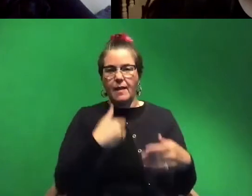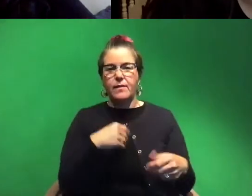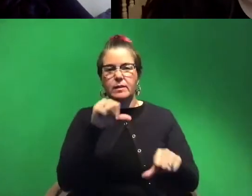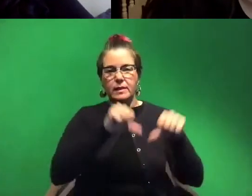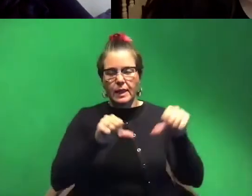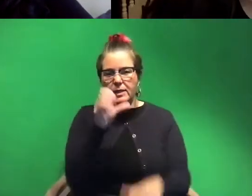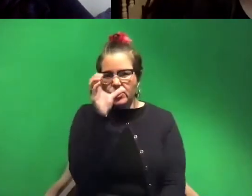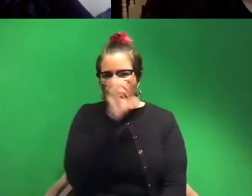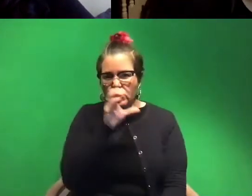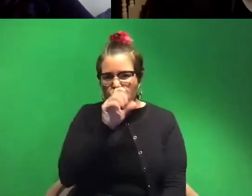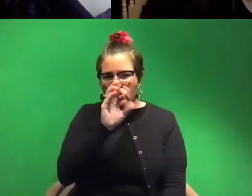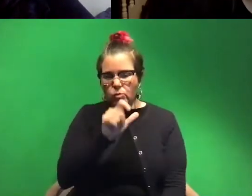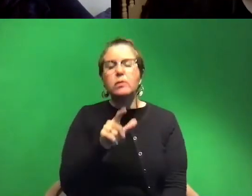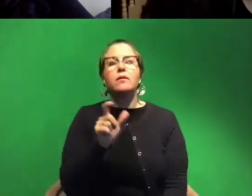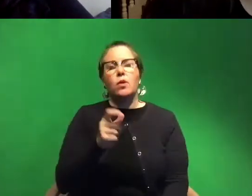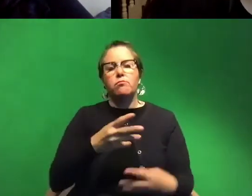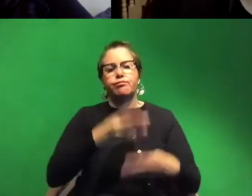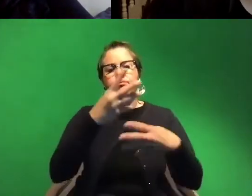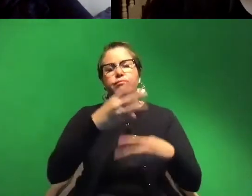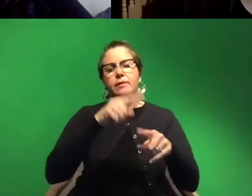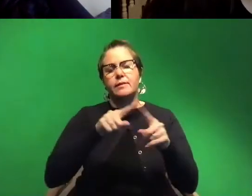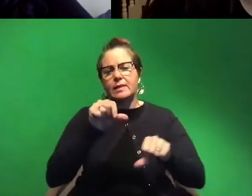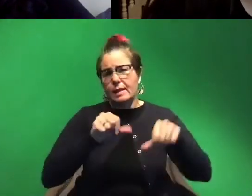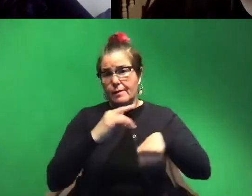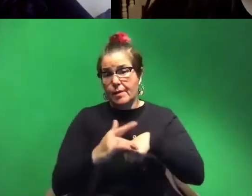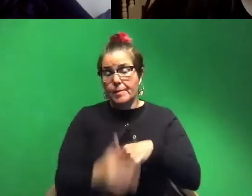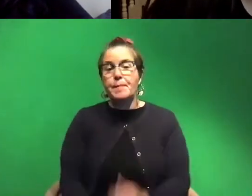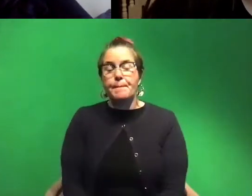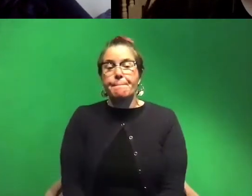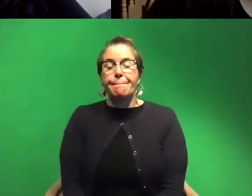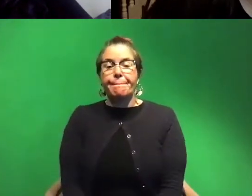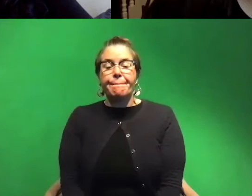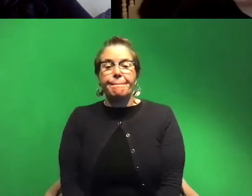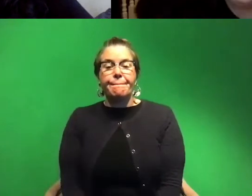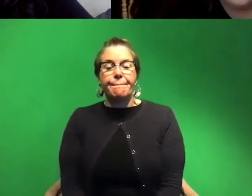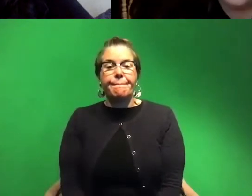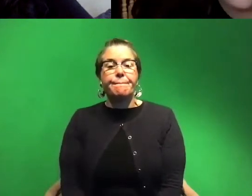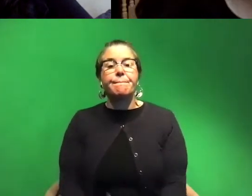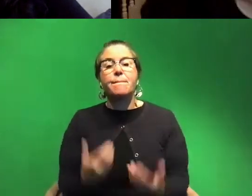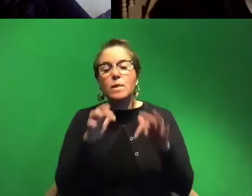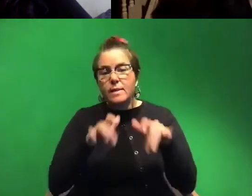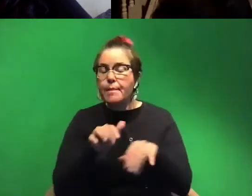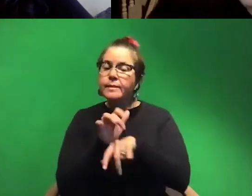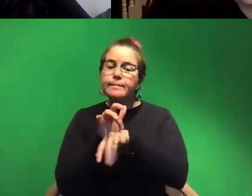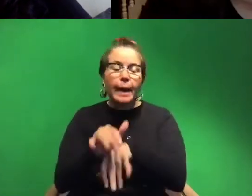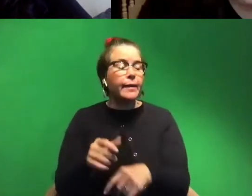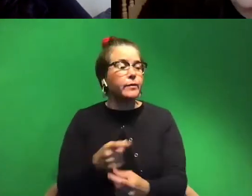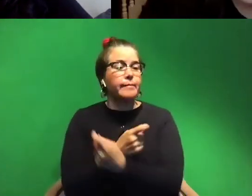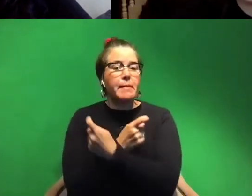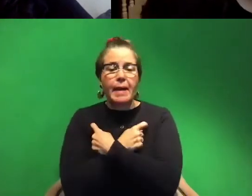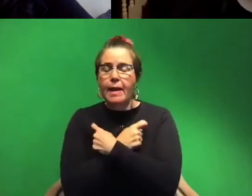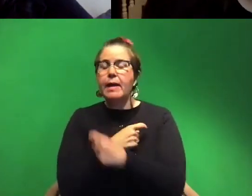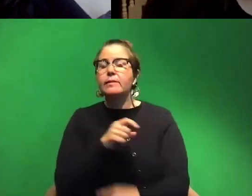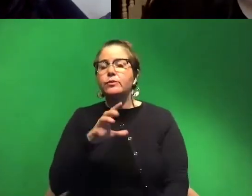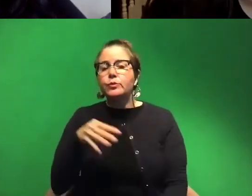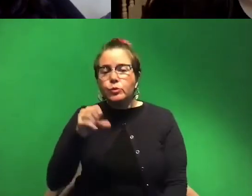search tool, you can see all of the scientists that are still available to be requested. You can type in spiders or bats or squid or